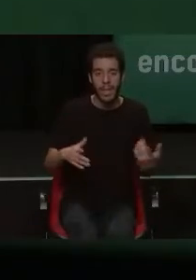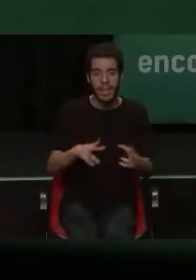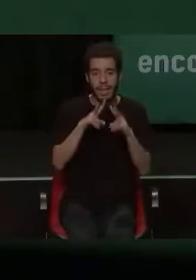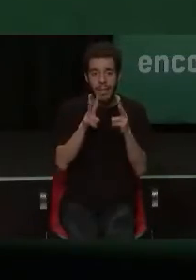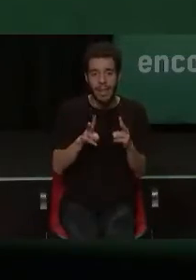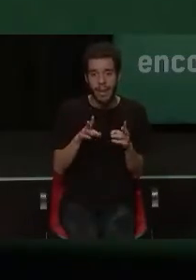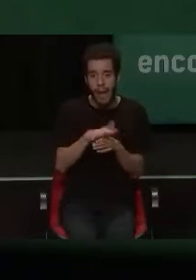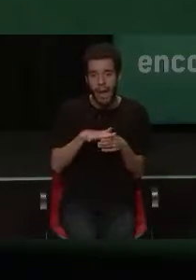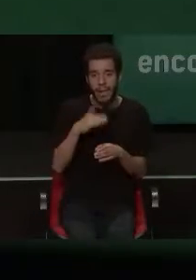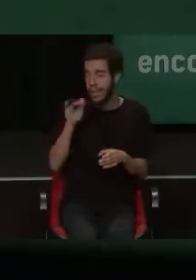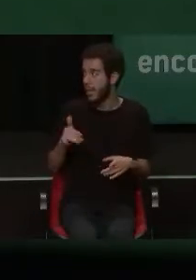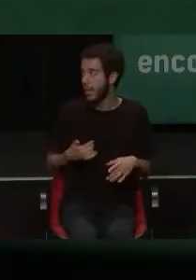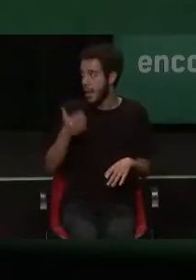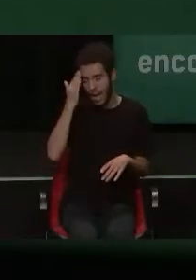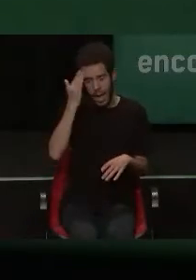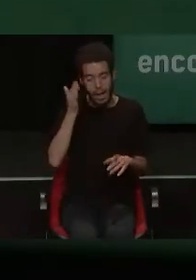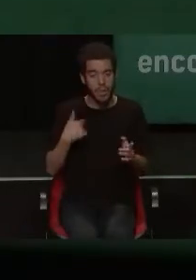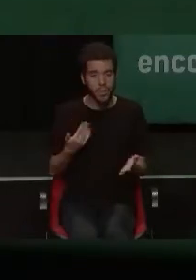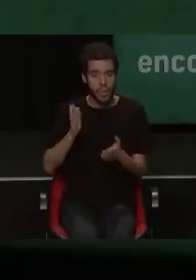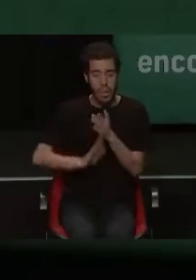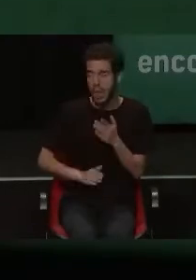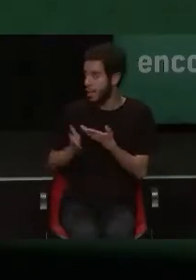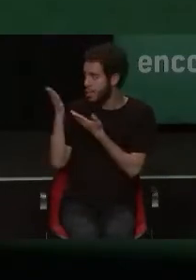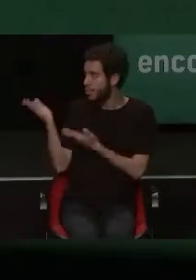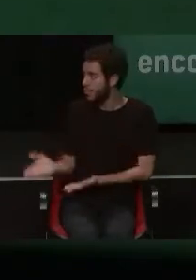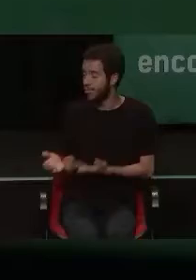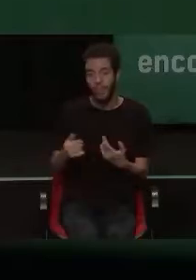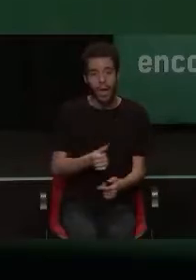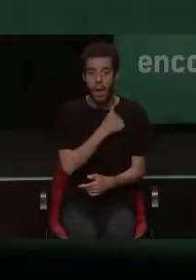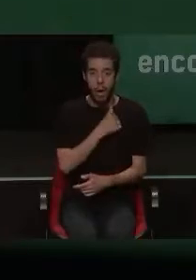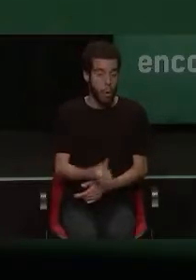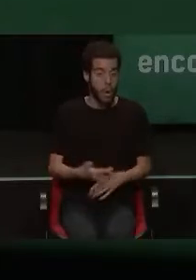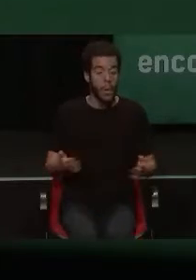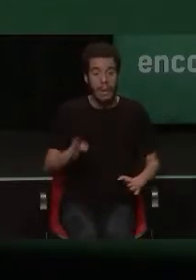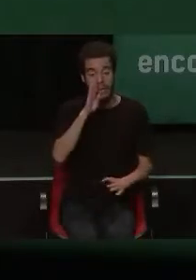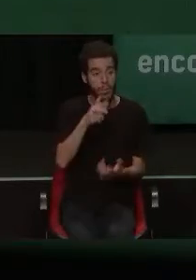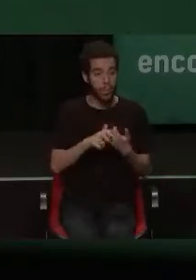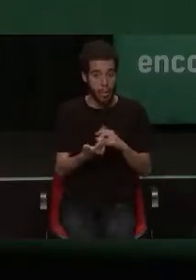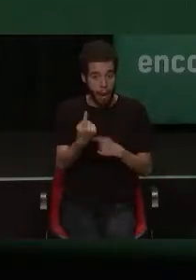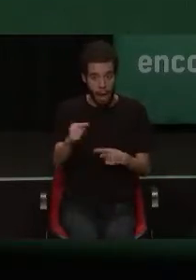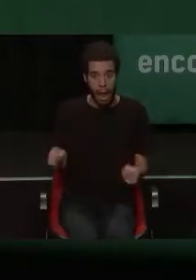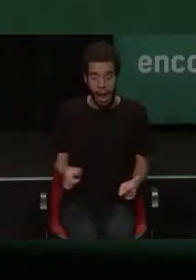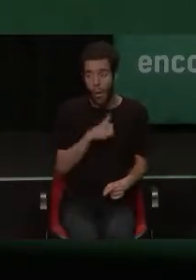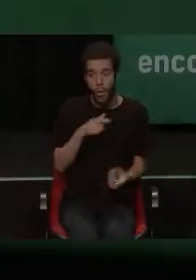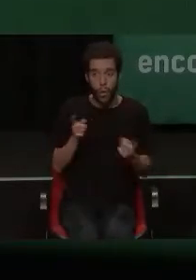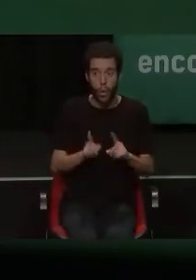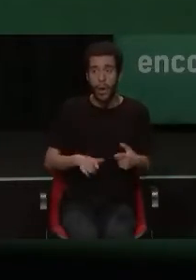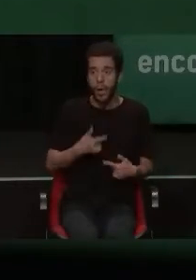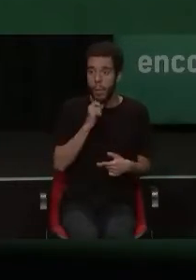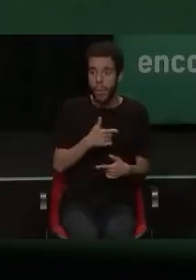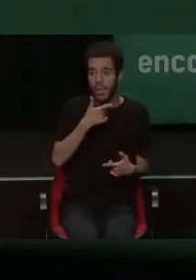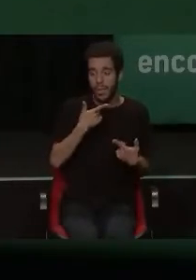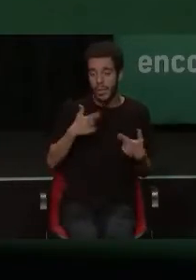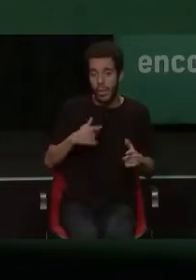in speaking Portuguese in a scientific context, I don't think anyone will be against. So I'm very pleased to be